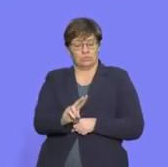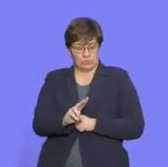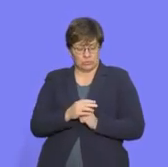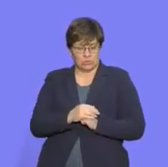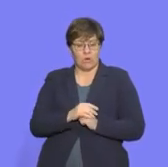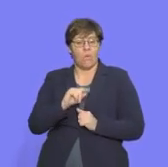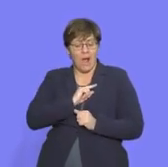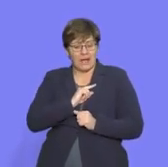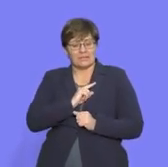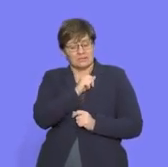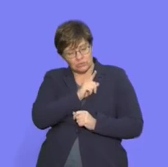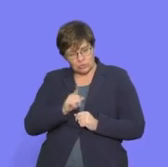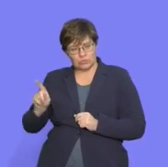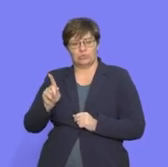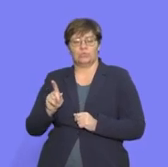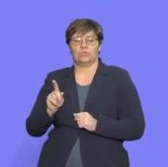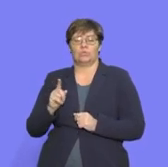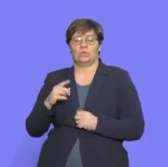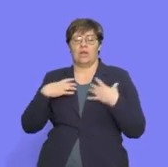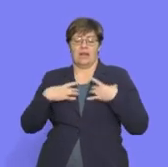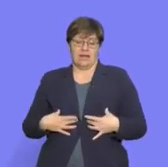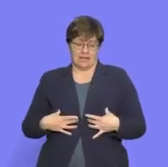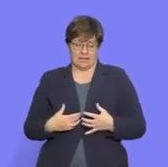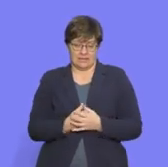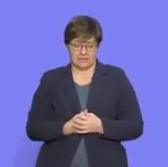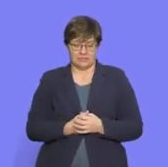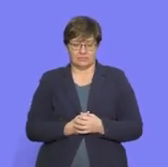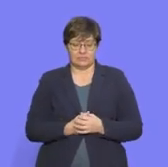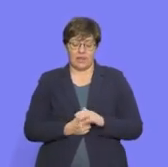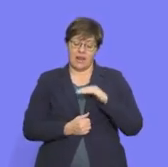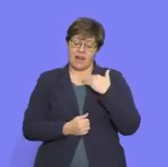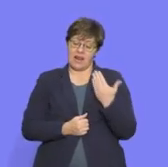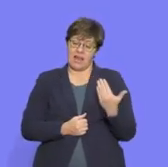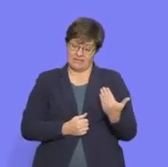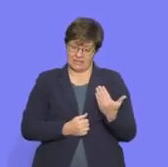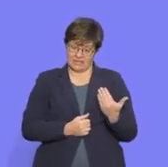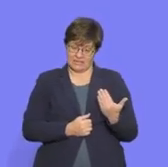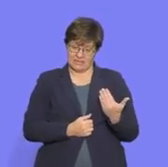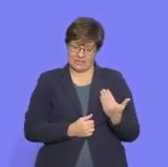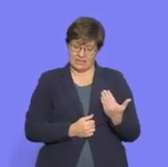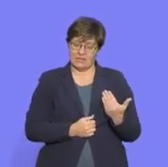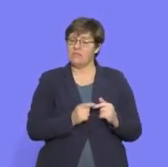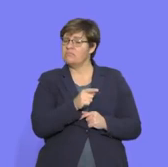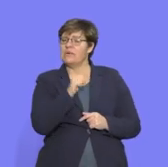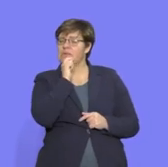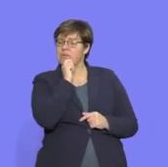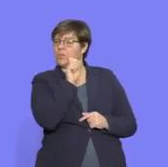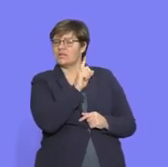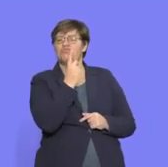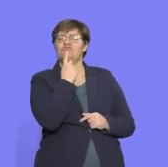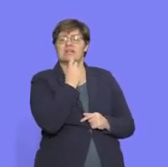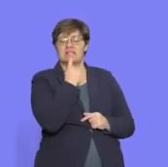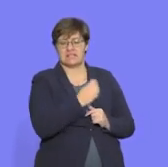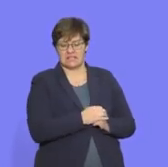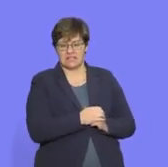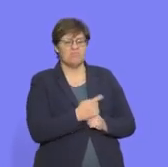and we want to get it to the lungs. You will notice on the left-hand side, we often use